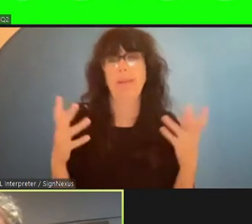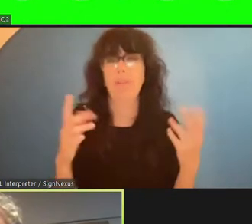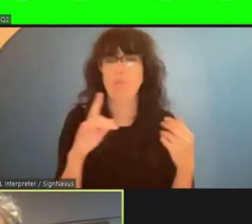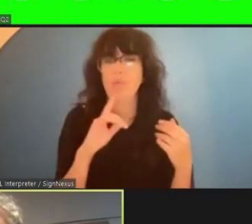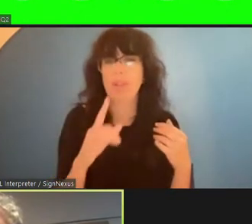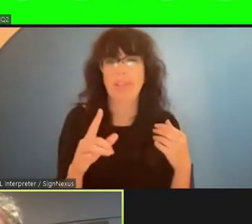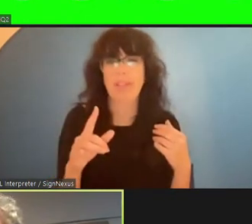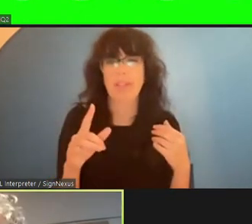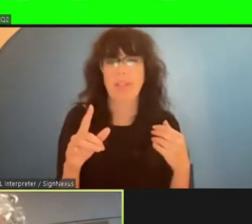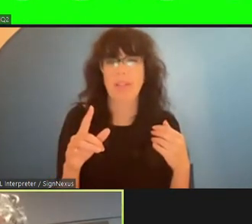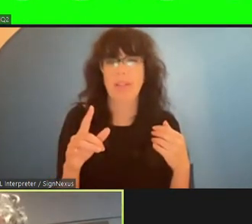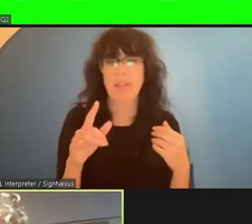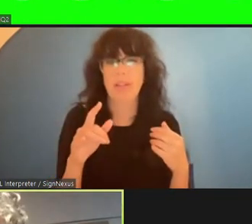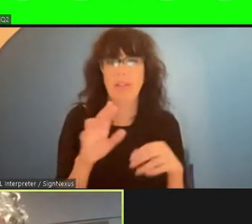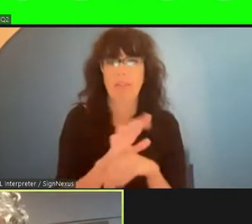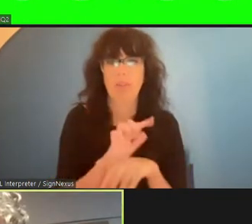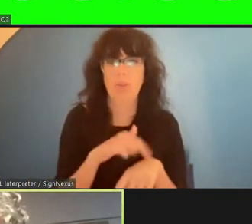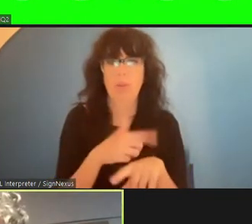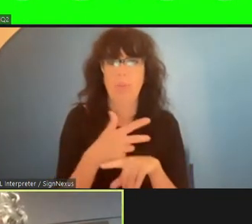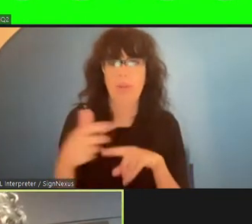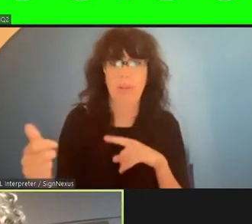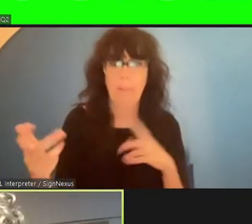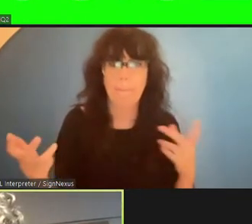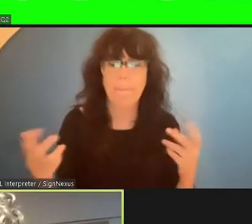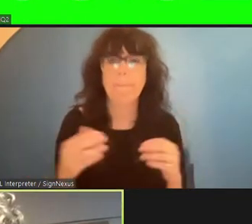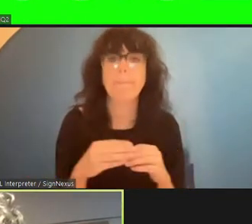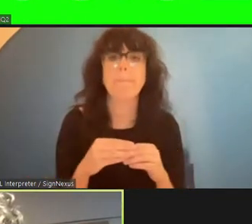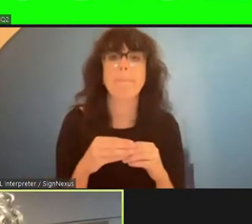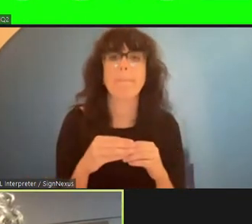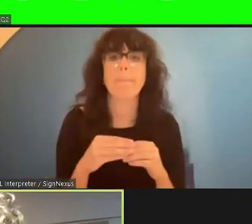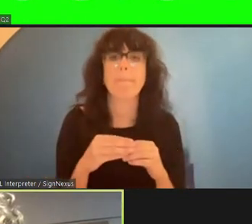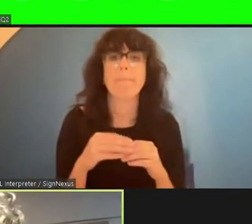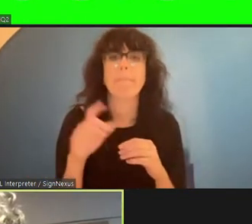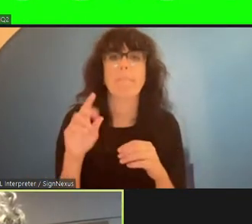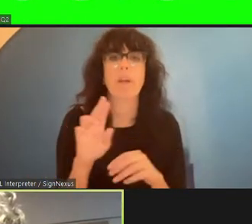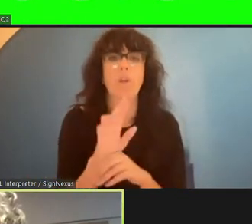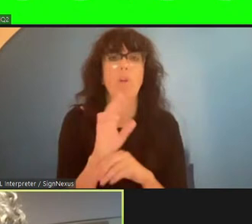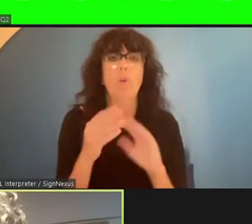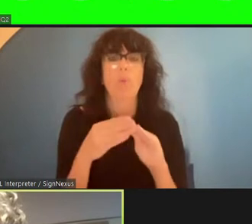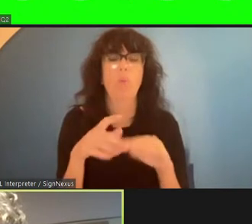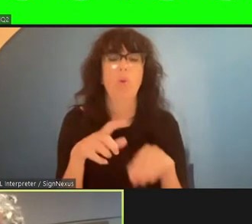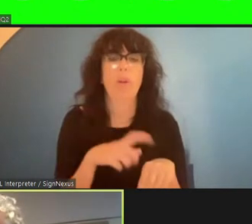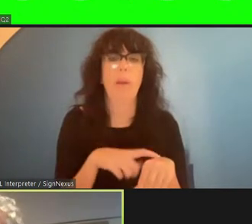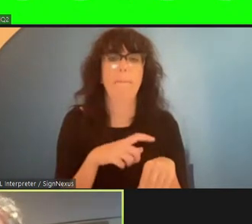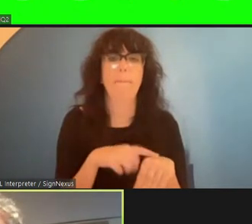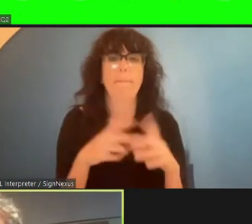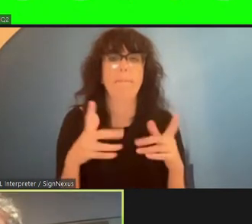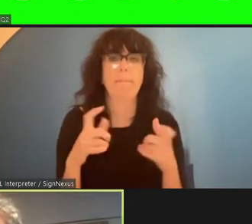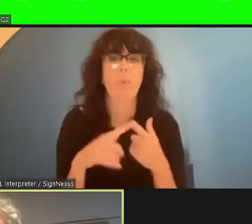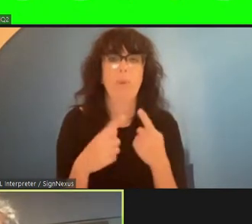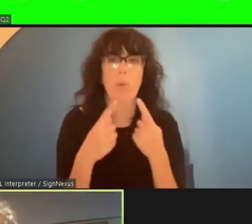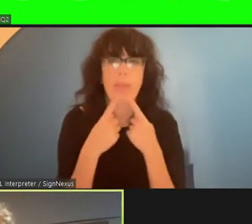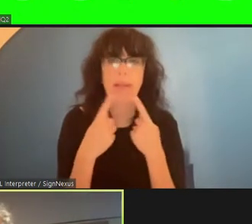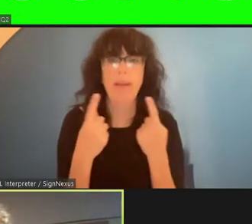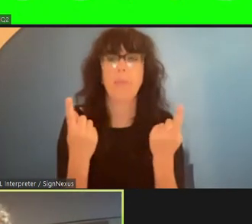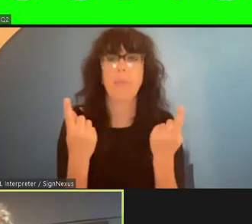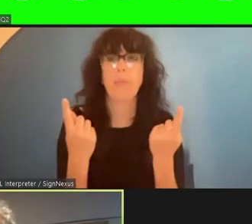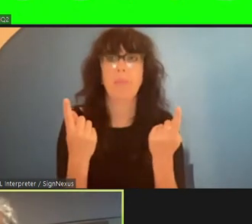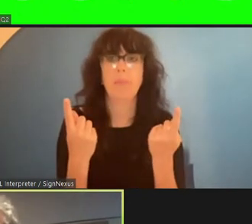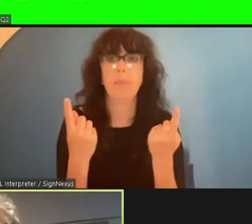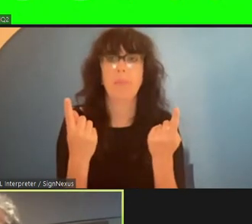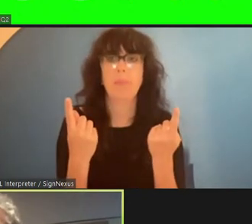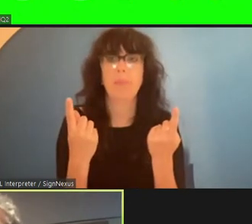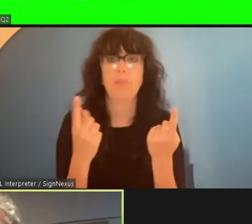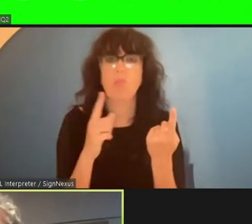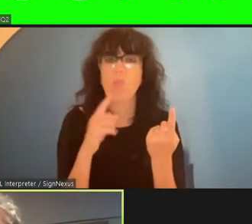have used all my time uh i really could use more time uh i just want to say that it's a